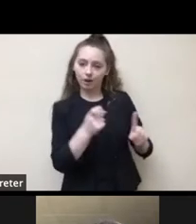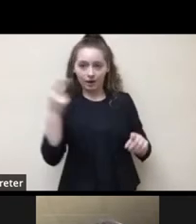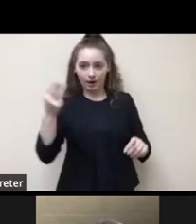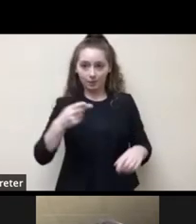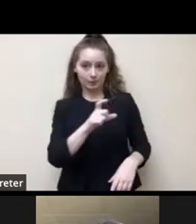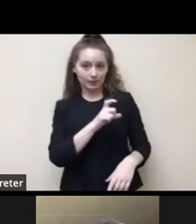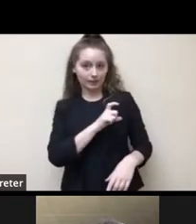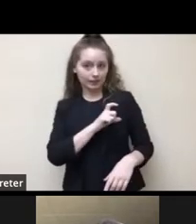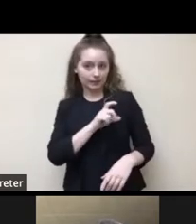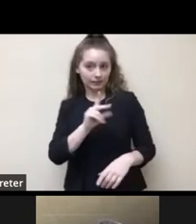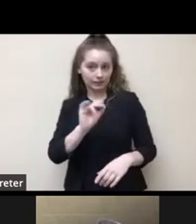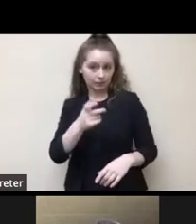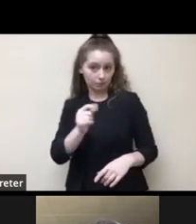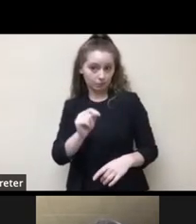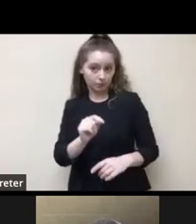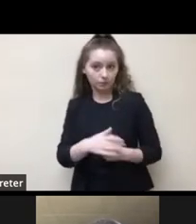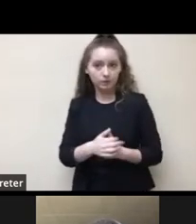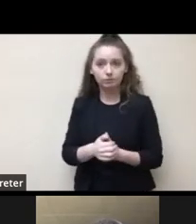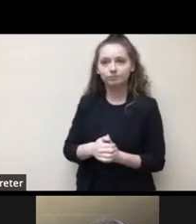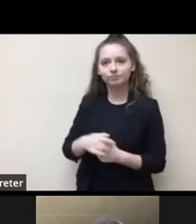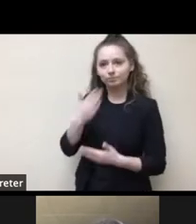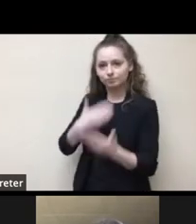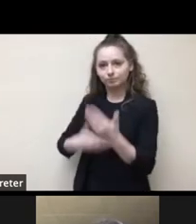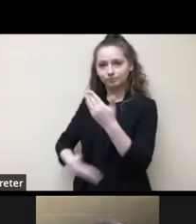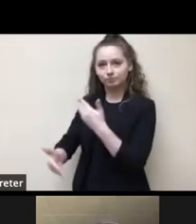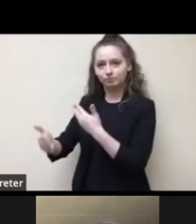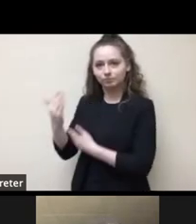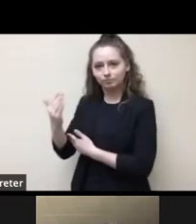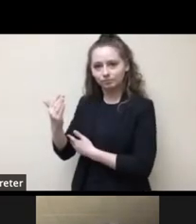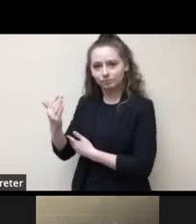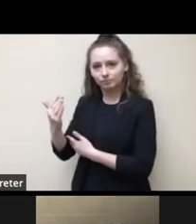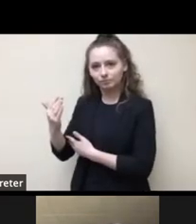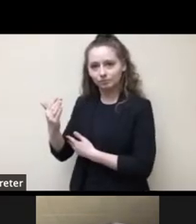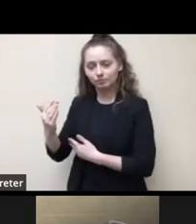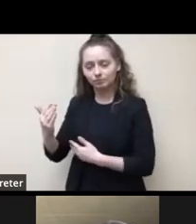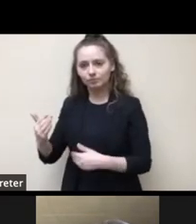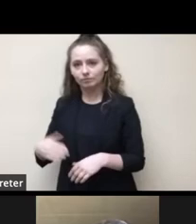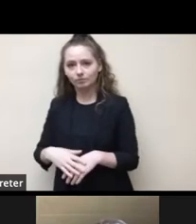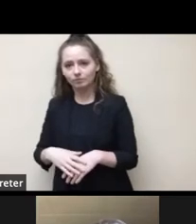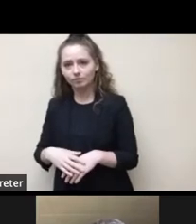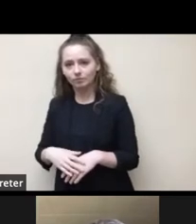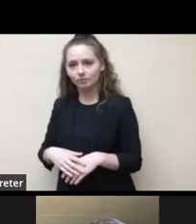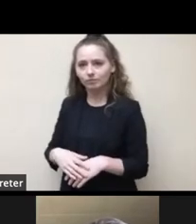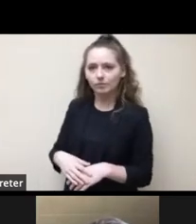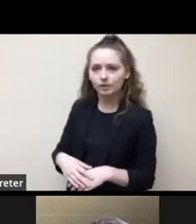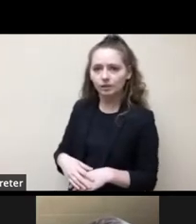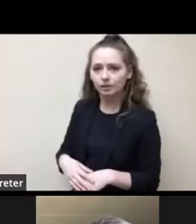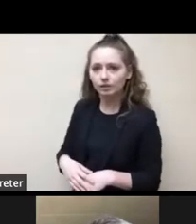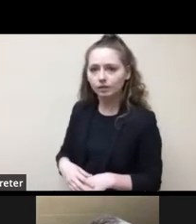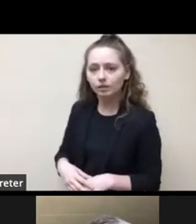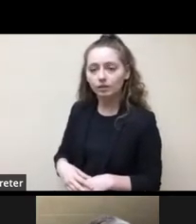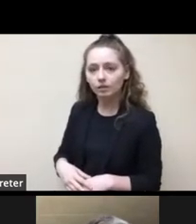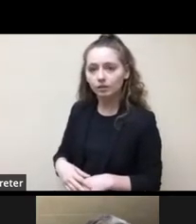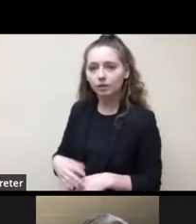Good morning. We are stocked up at least for several months in regards to the PPE.